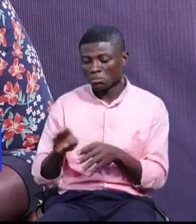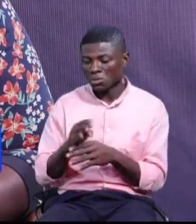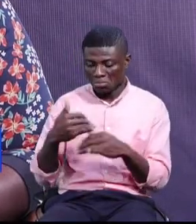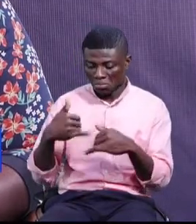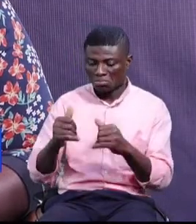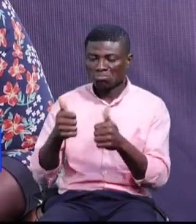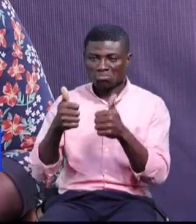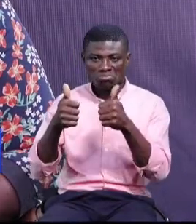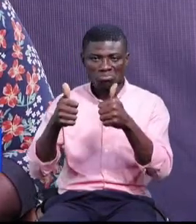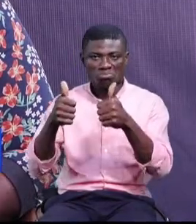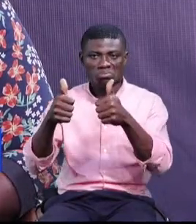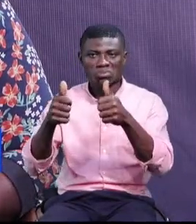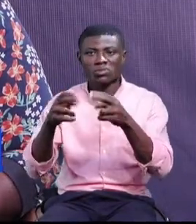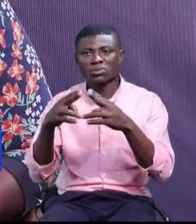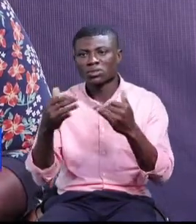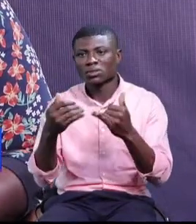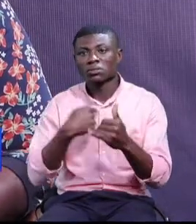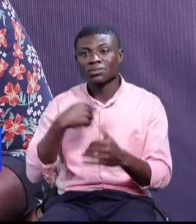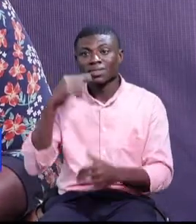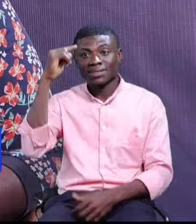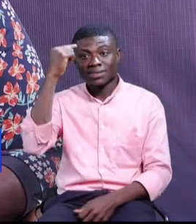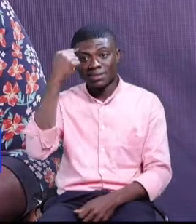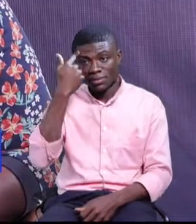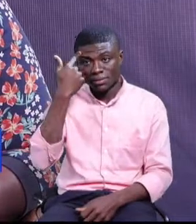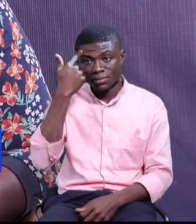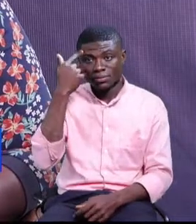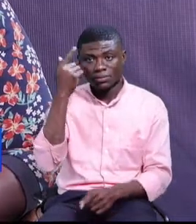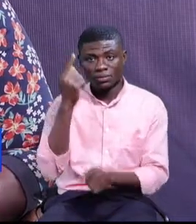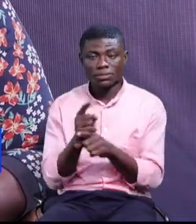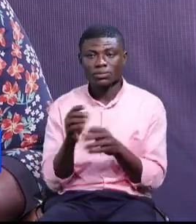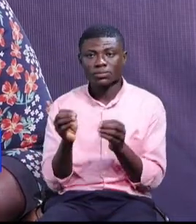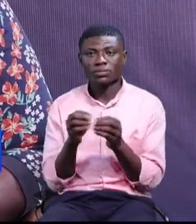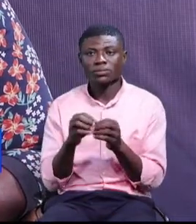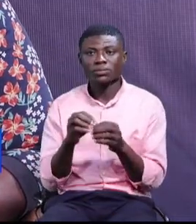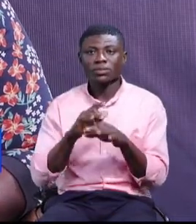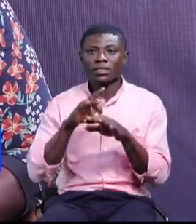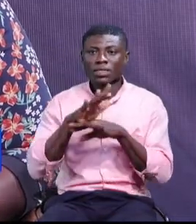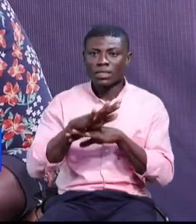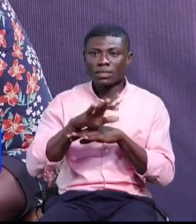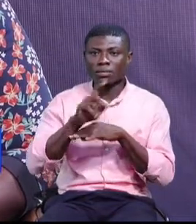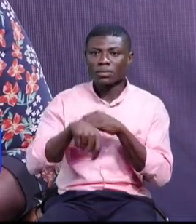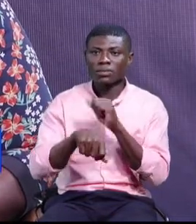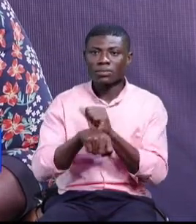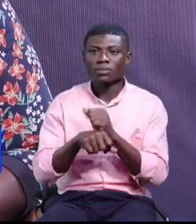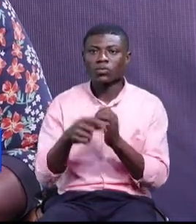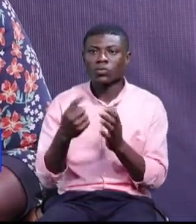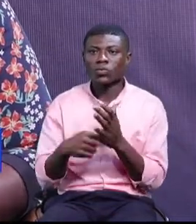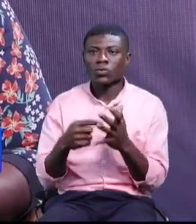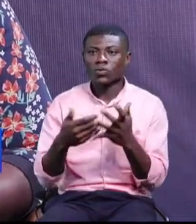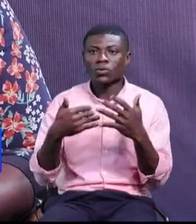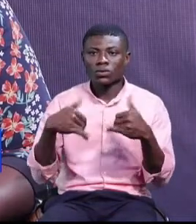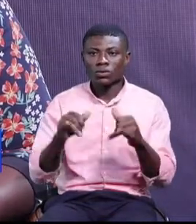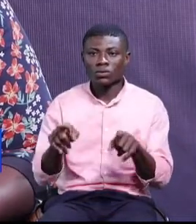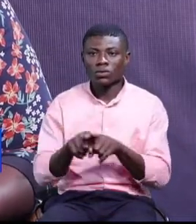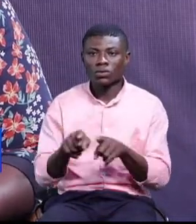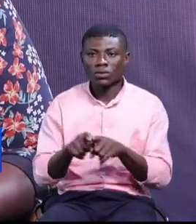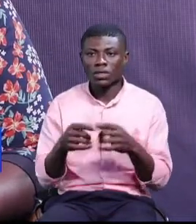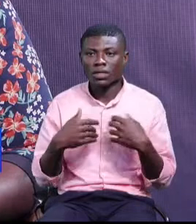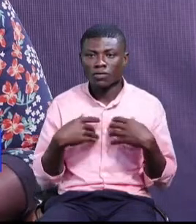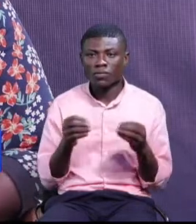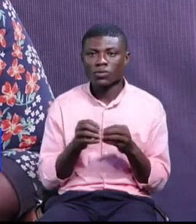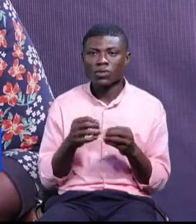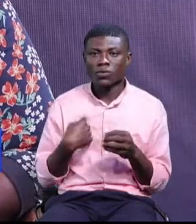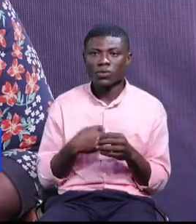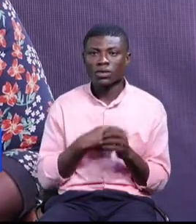well as well. So I think it's much more the earlier stages you want to survive, but then there is so much